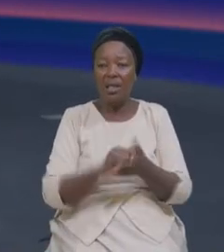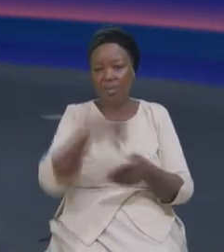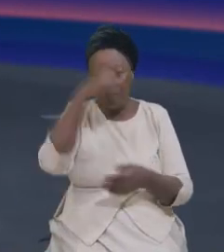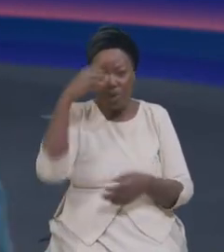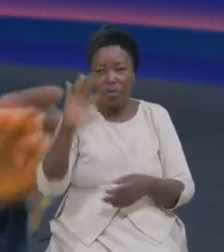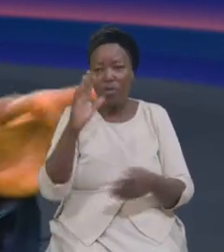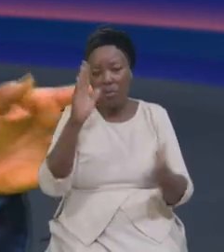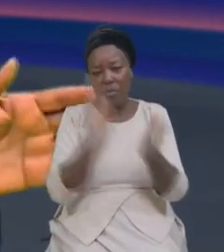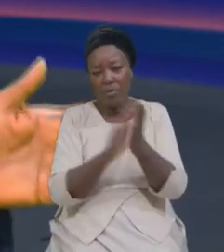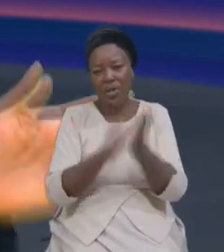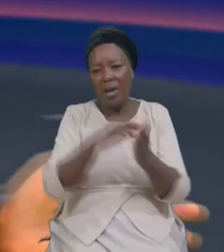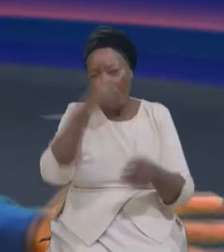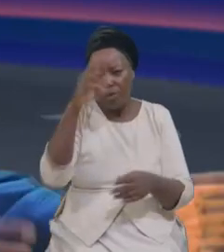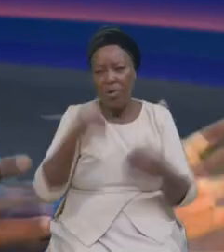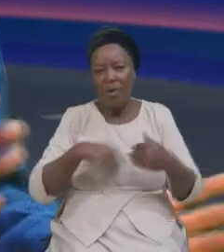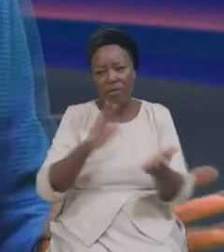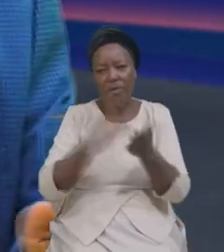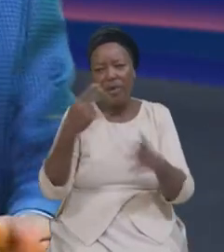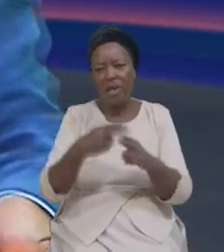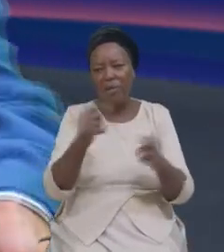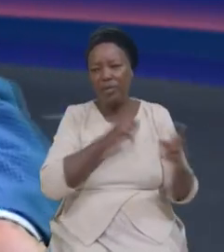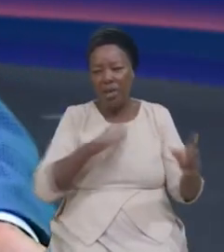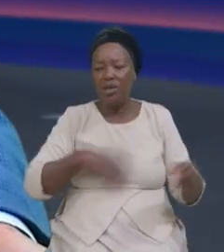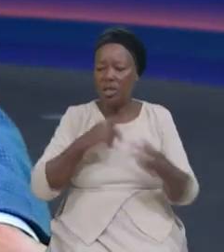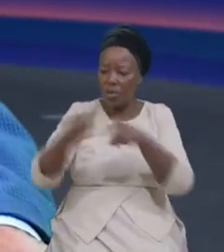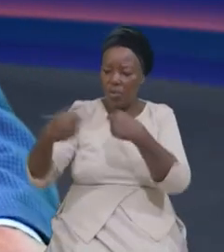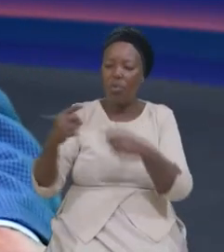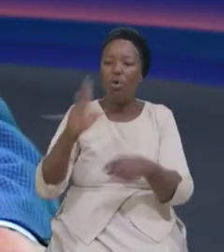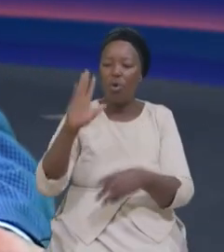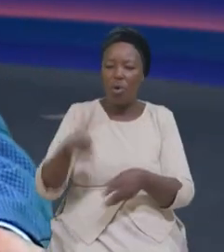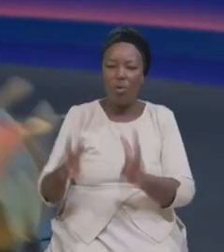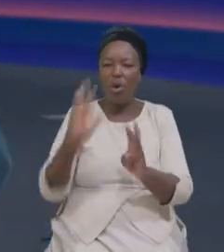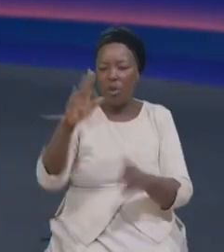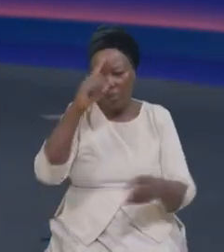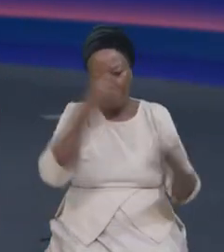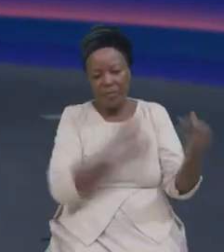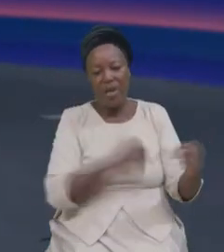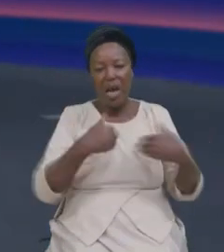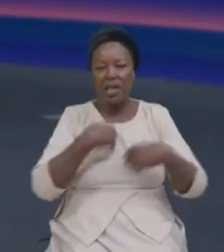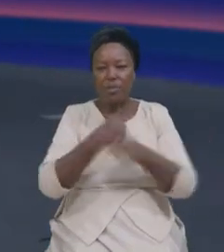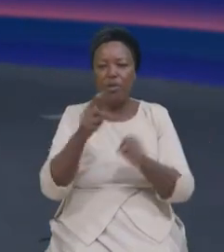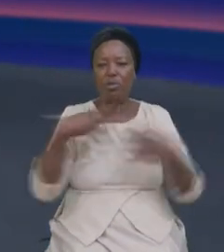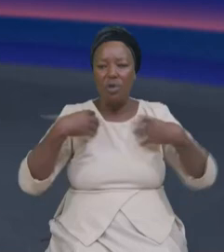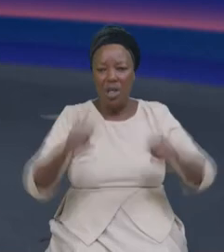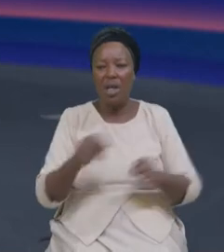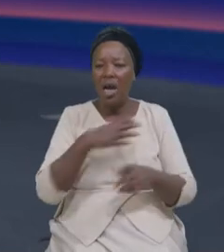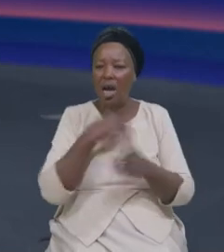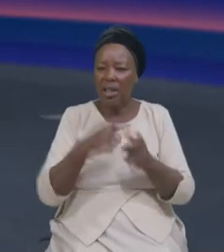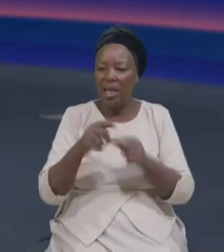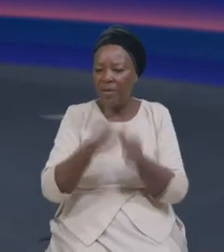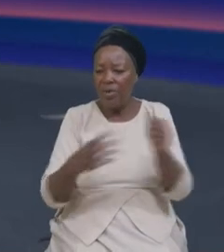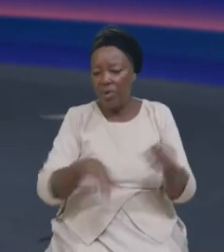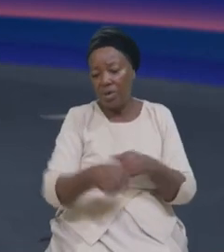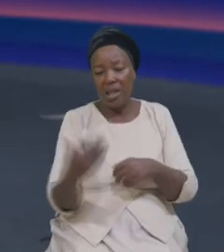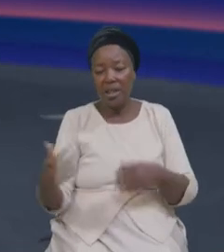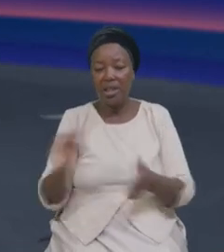of glorifying the Lord, he said, go your way, your faith has made you whole. Any other thing that